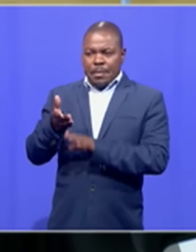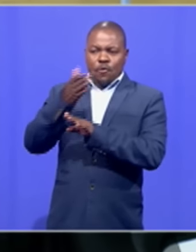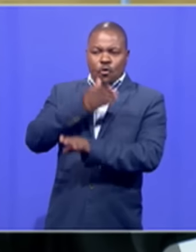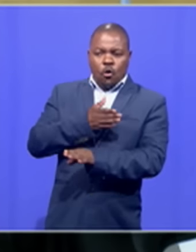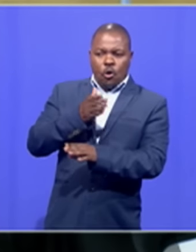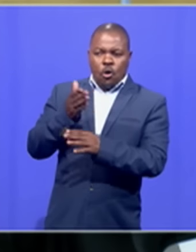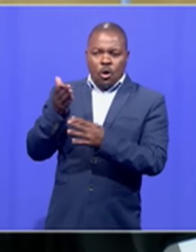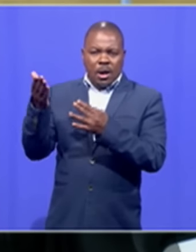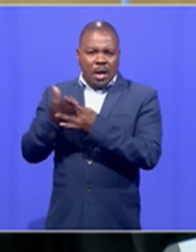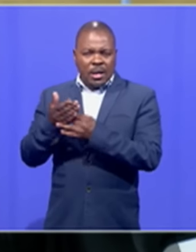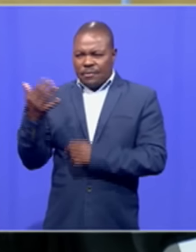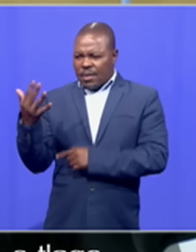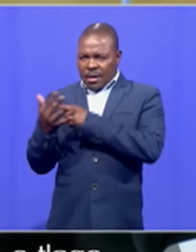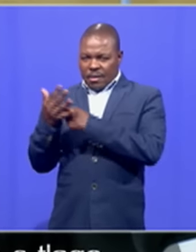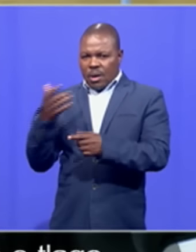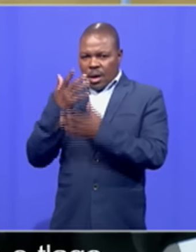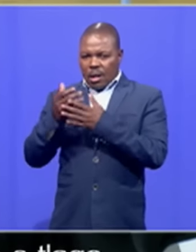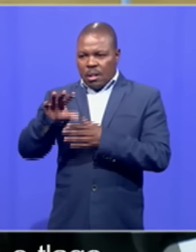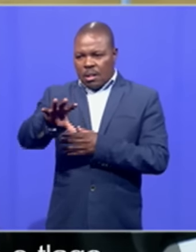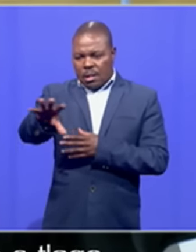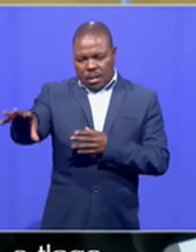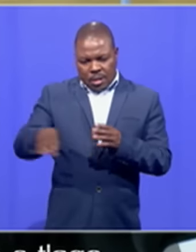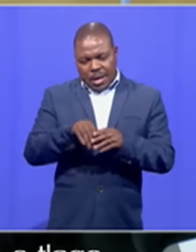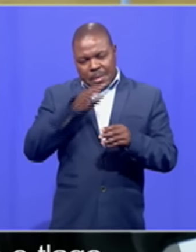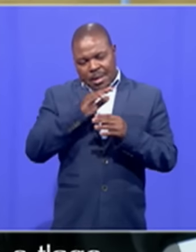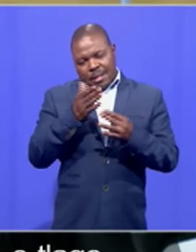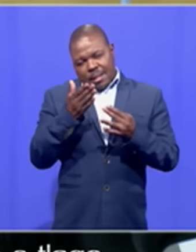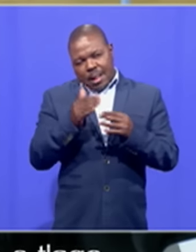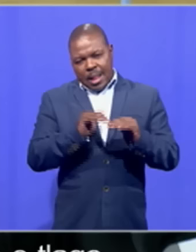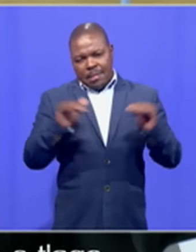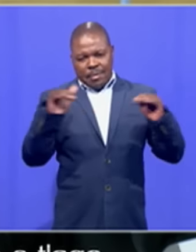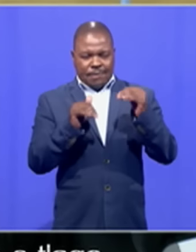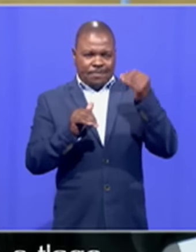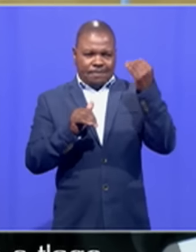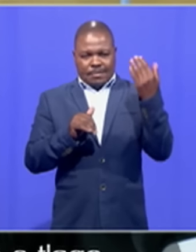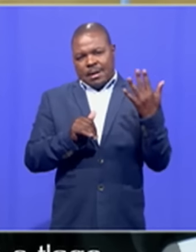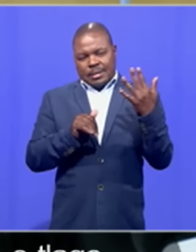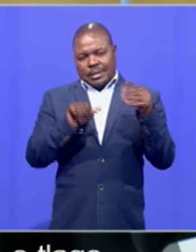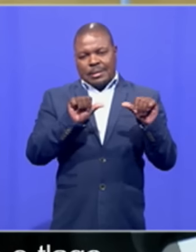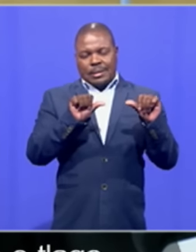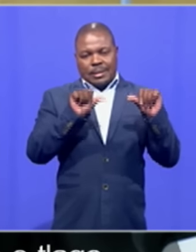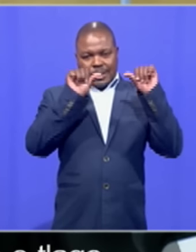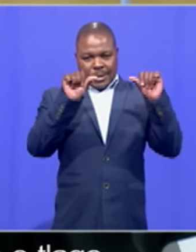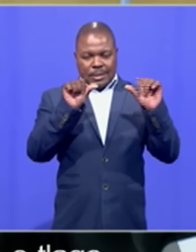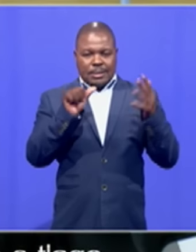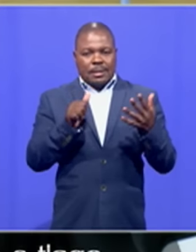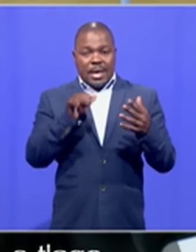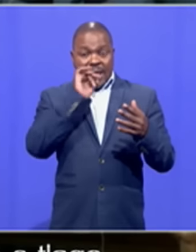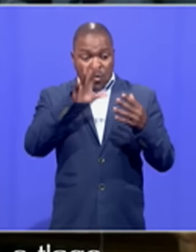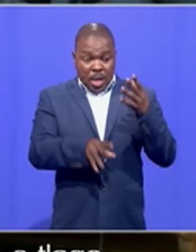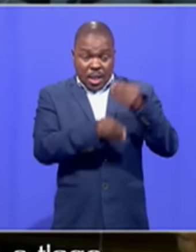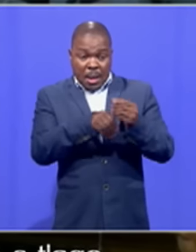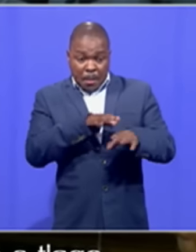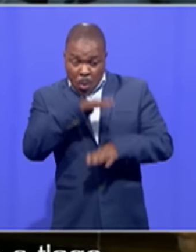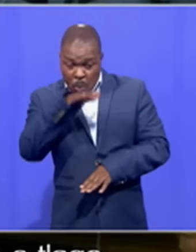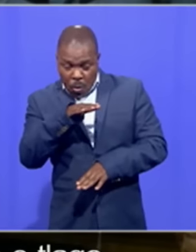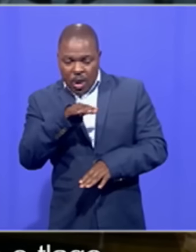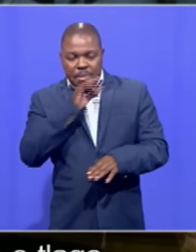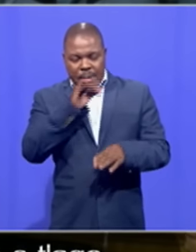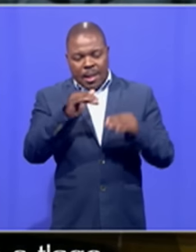may then migrate to Schedule 6 offence if such a an additional charge is established and